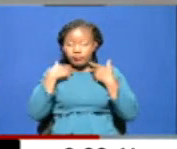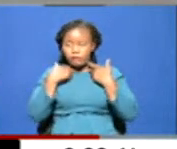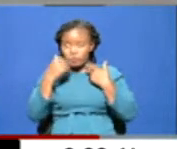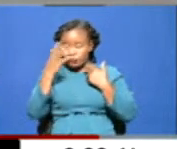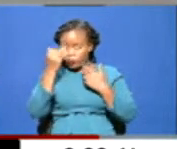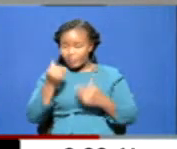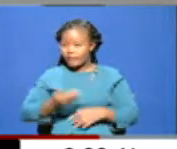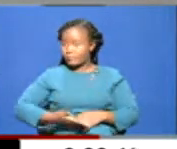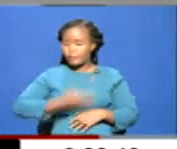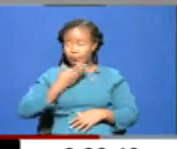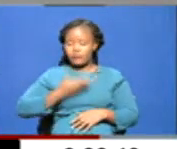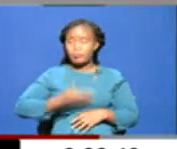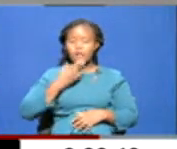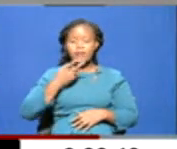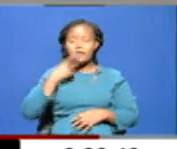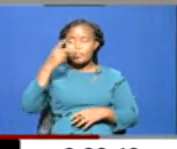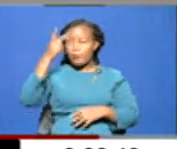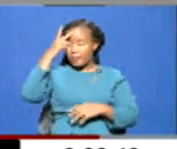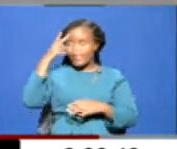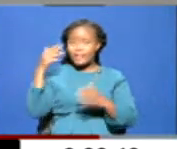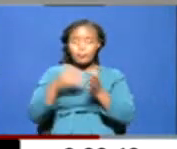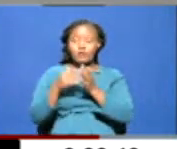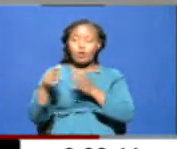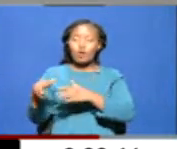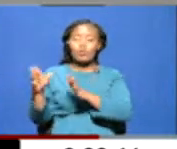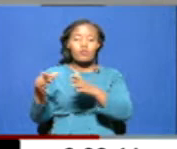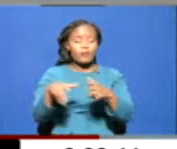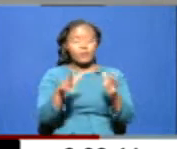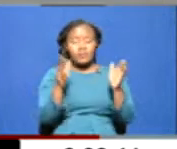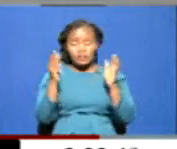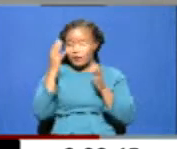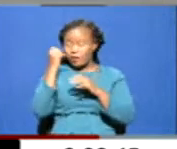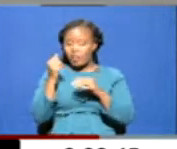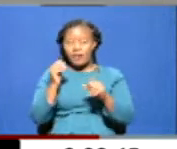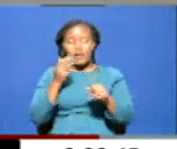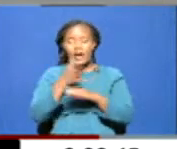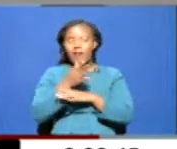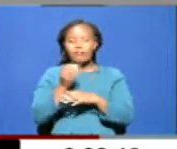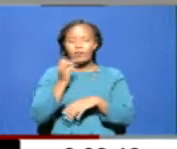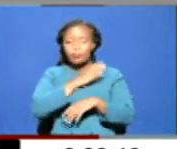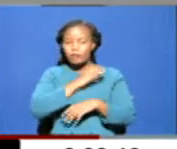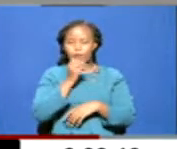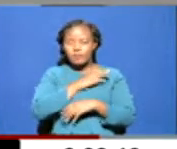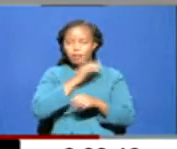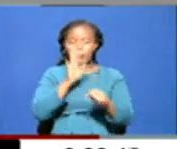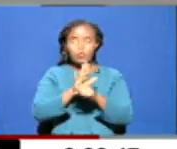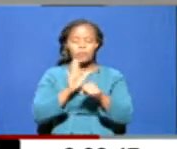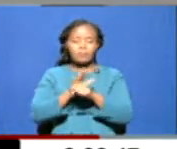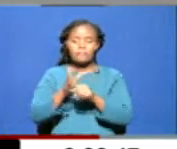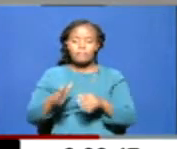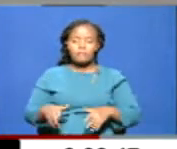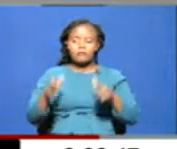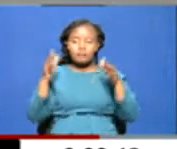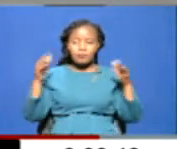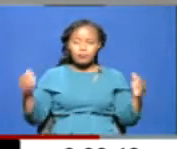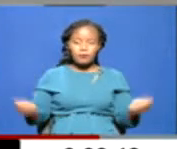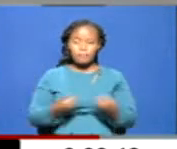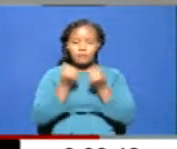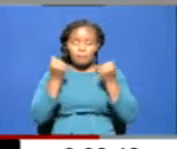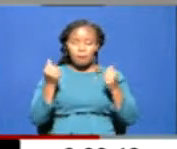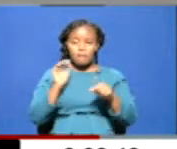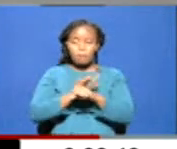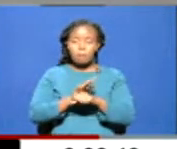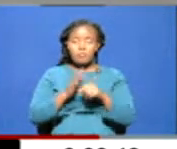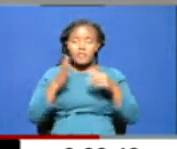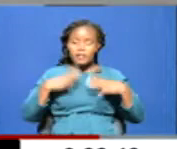School blocked the road to protest increased cases of road accidents in the area. The protest left most passengers stranded after the irate